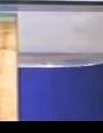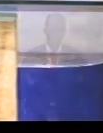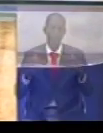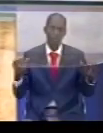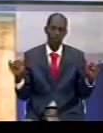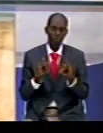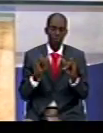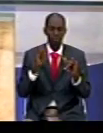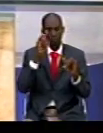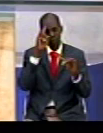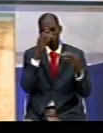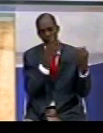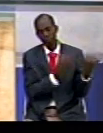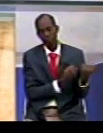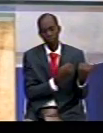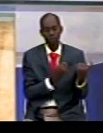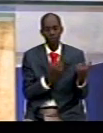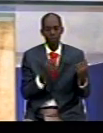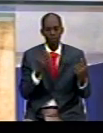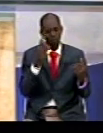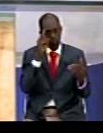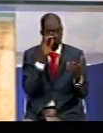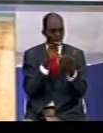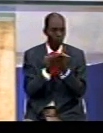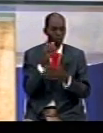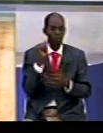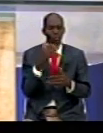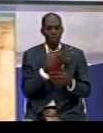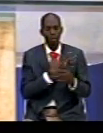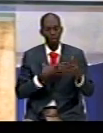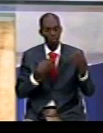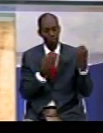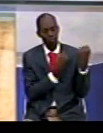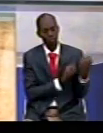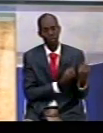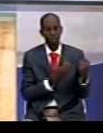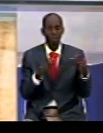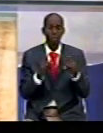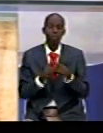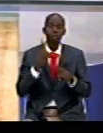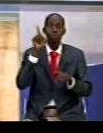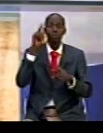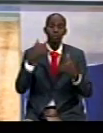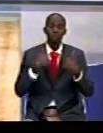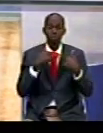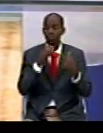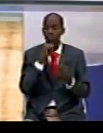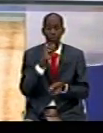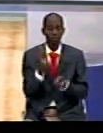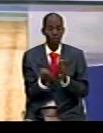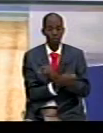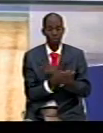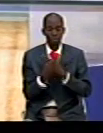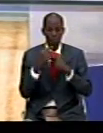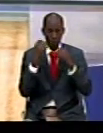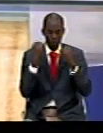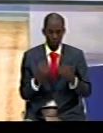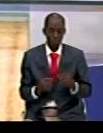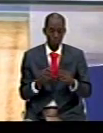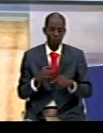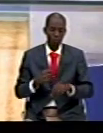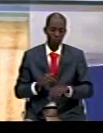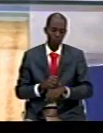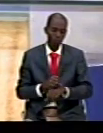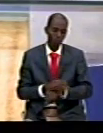same trust and the same confidence. And as you have not changed, the power, the impact of